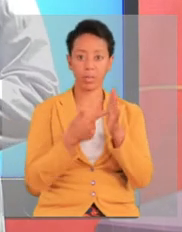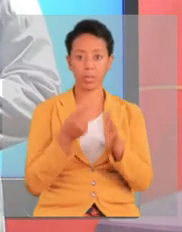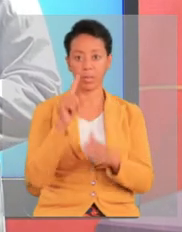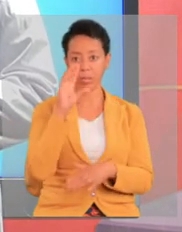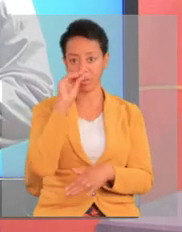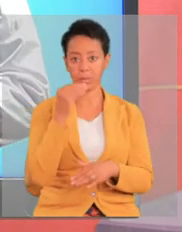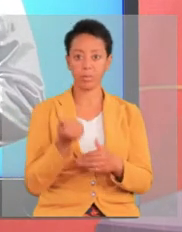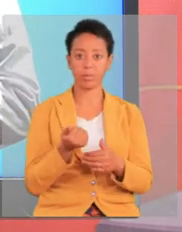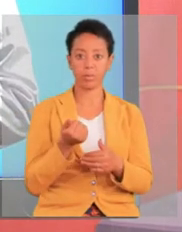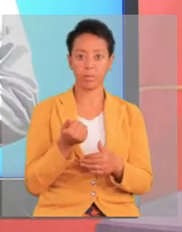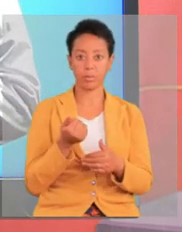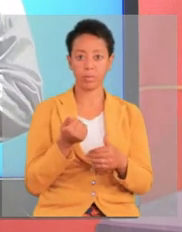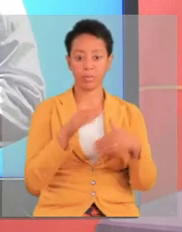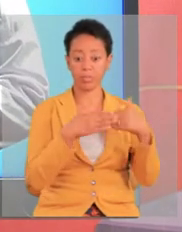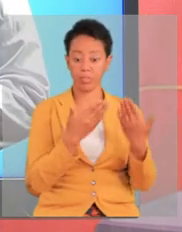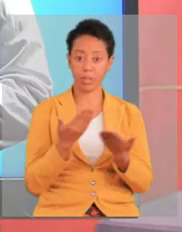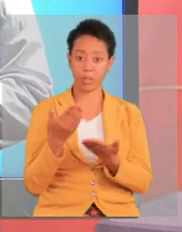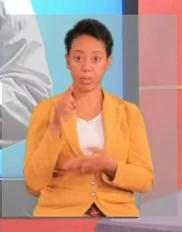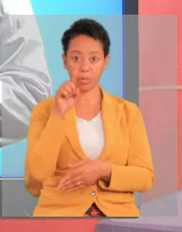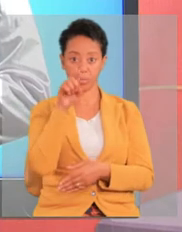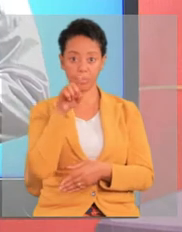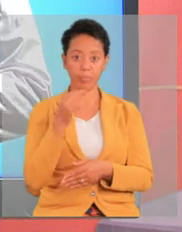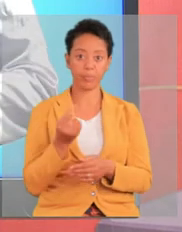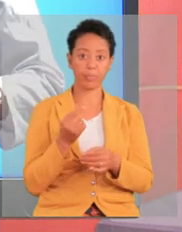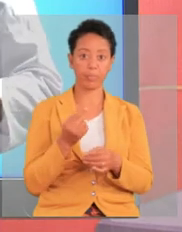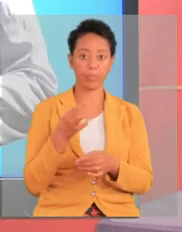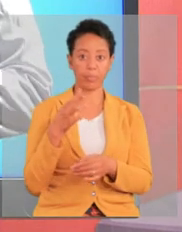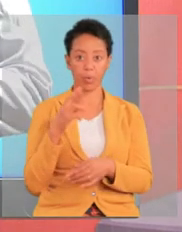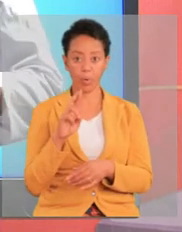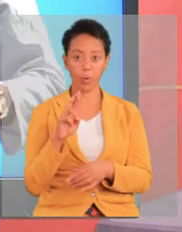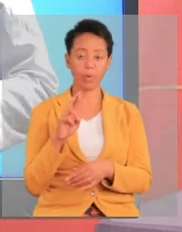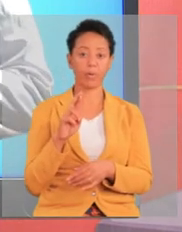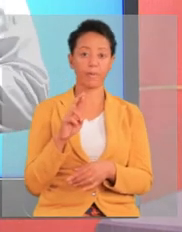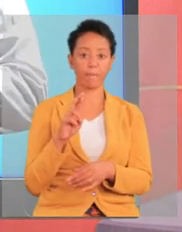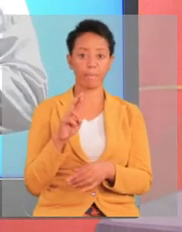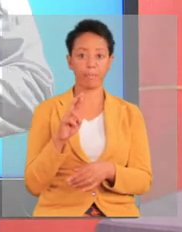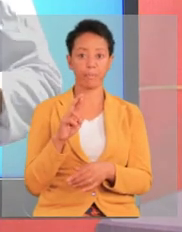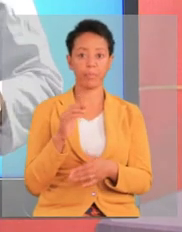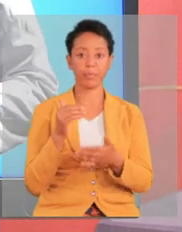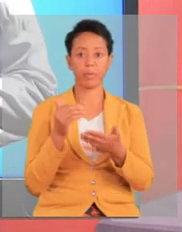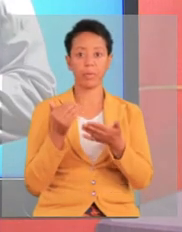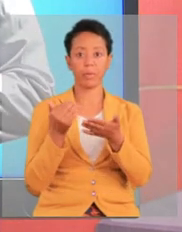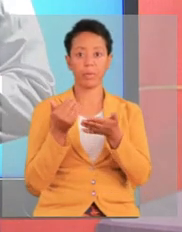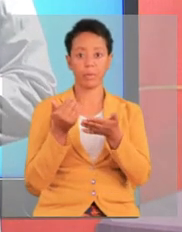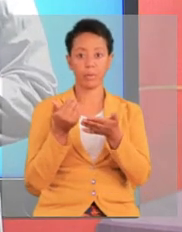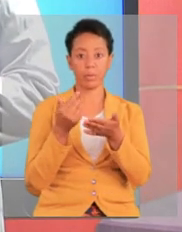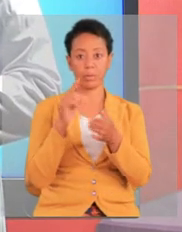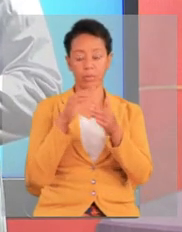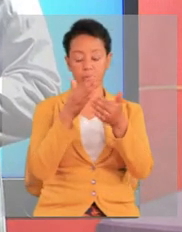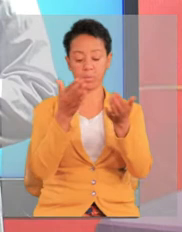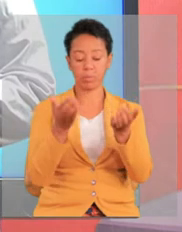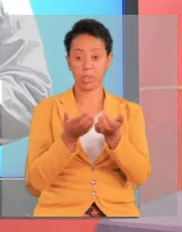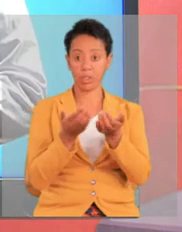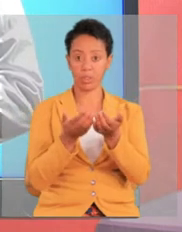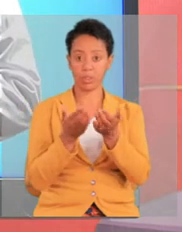is, or someone wants to invite him, or to take part on the same dish.